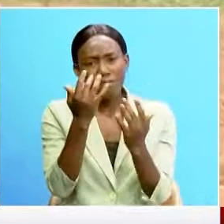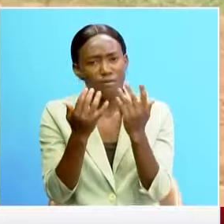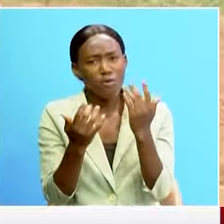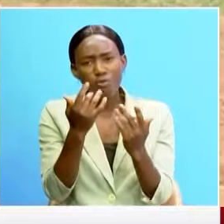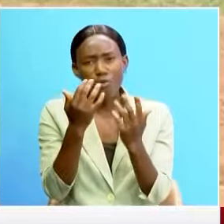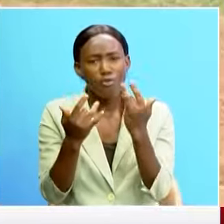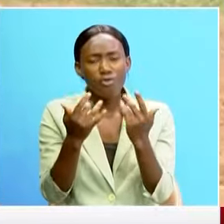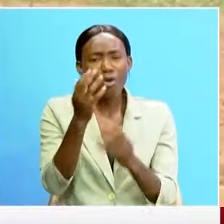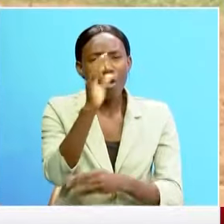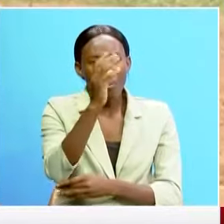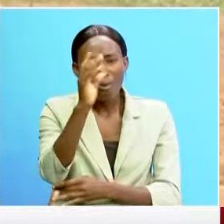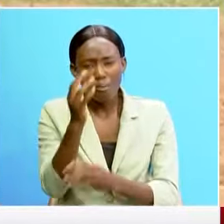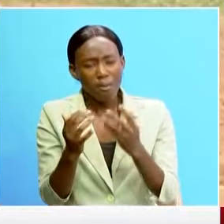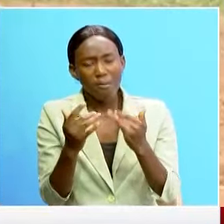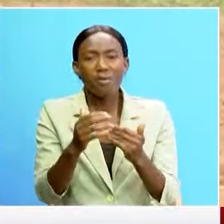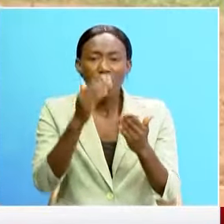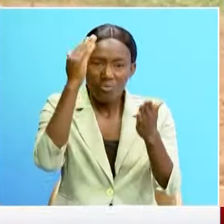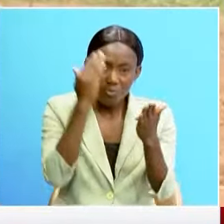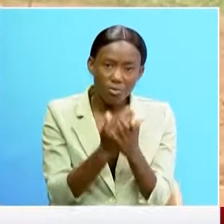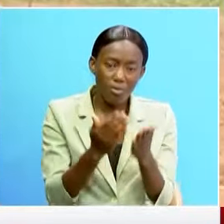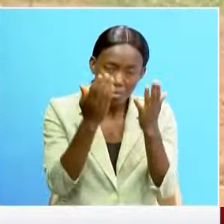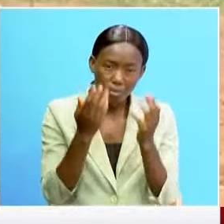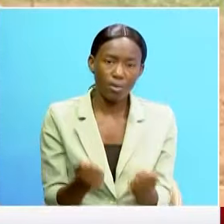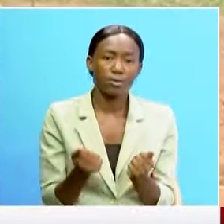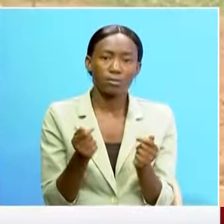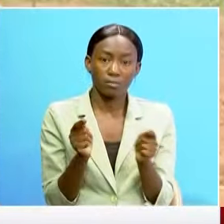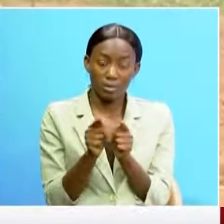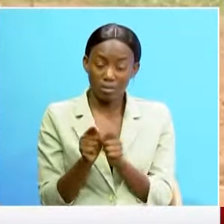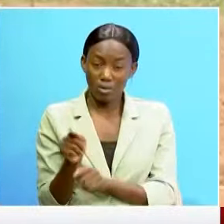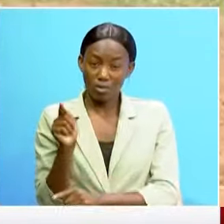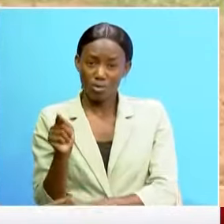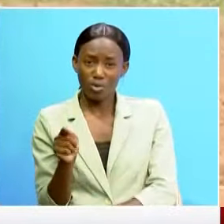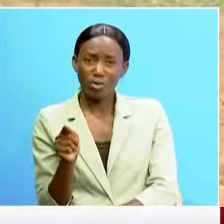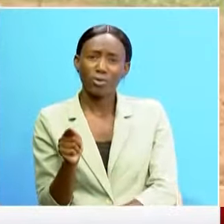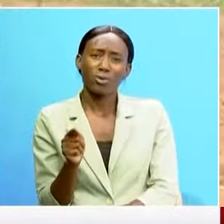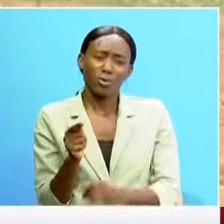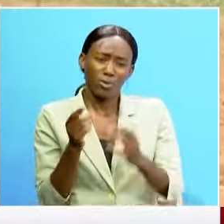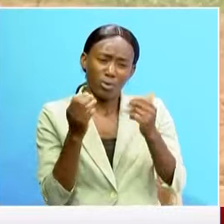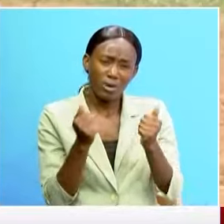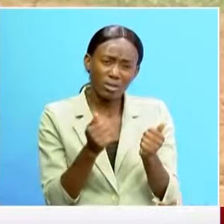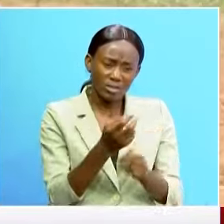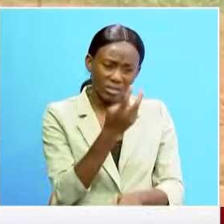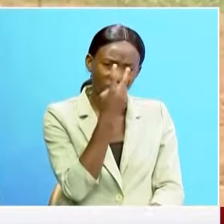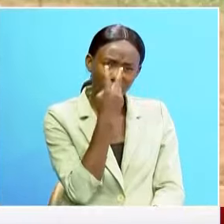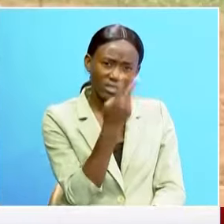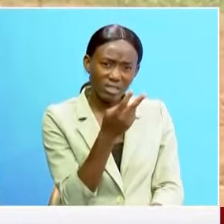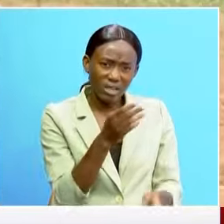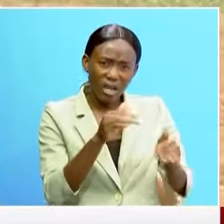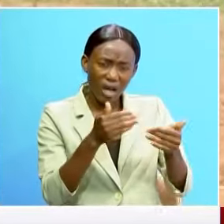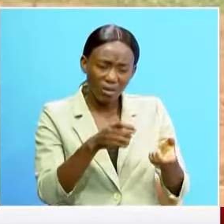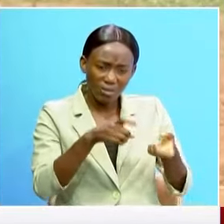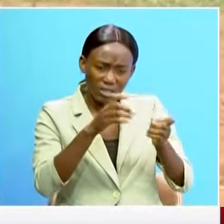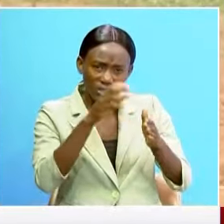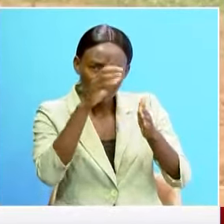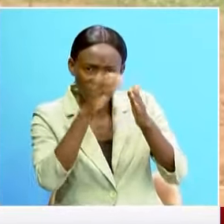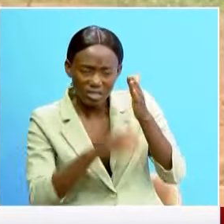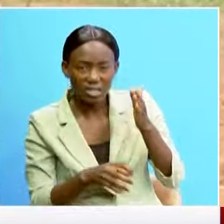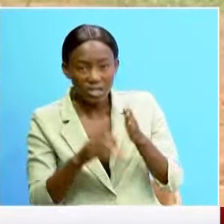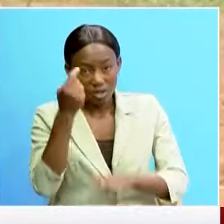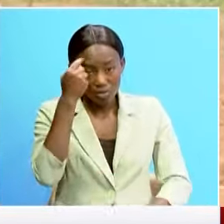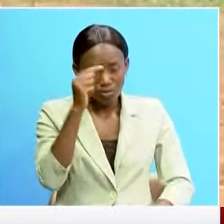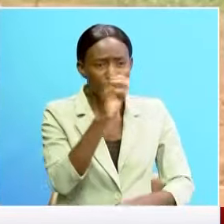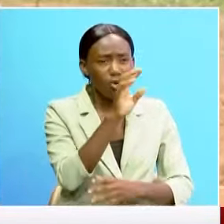anthropogenic bushfires and is alive to devastating effects of the fires